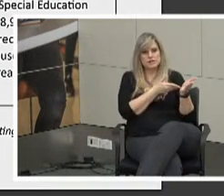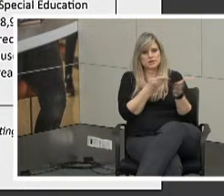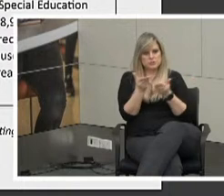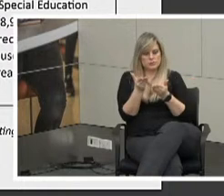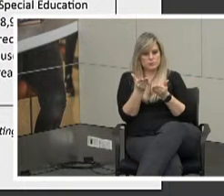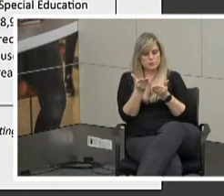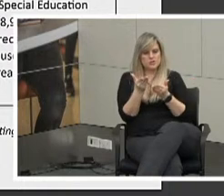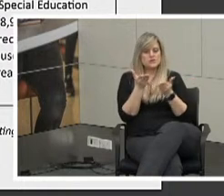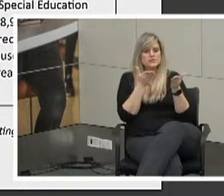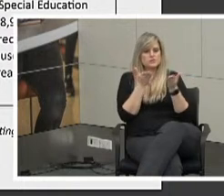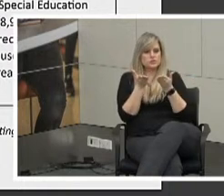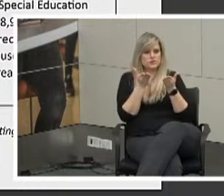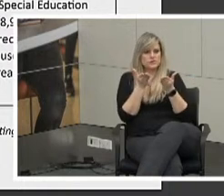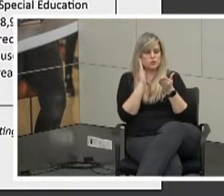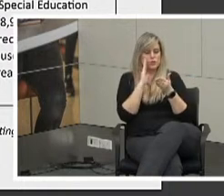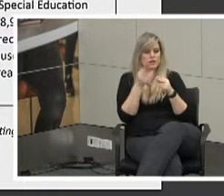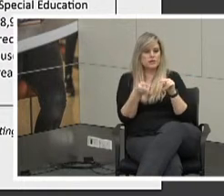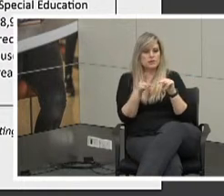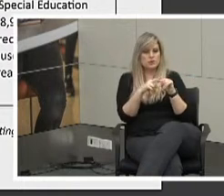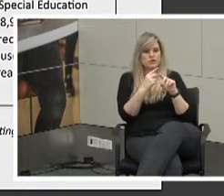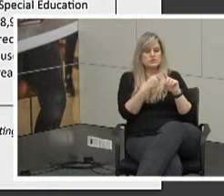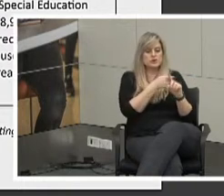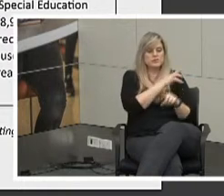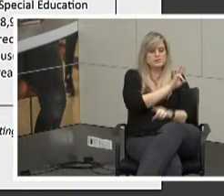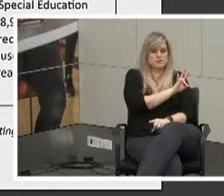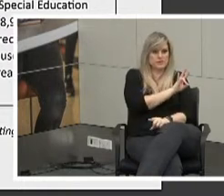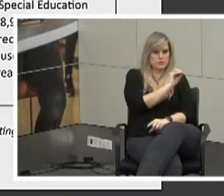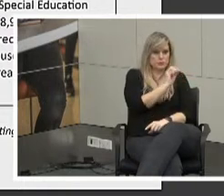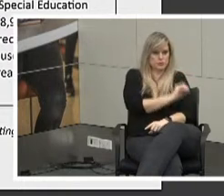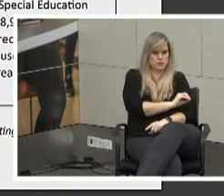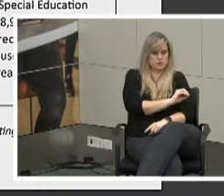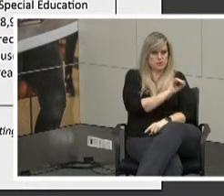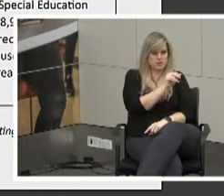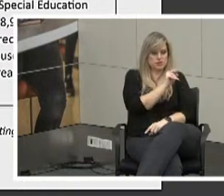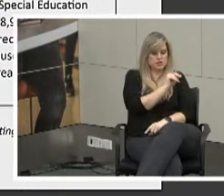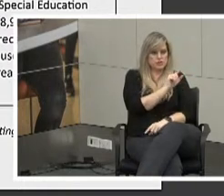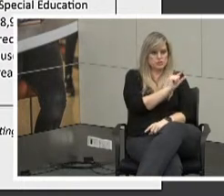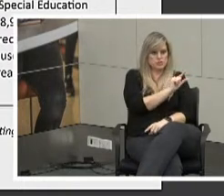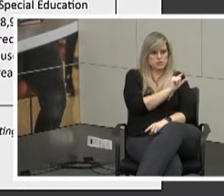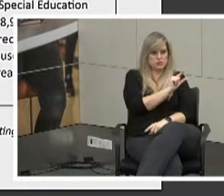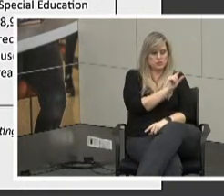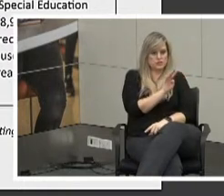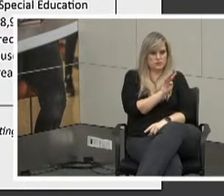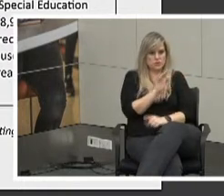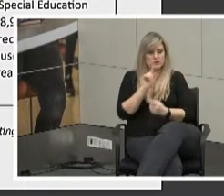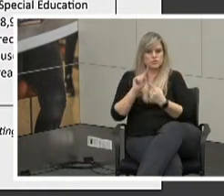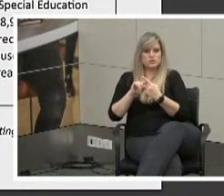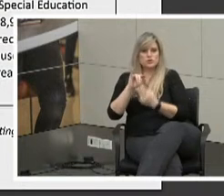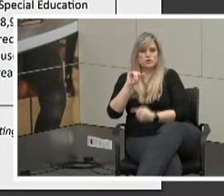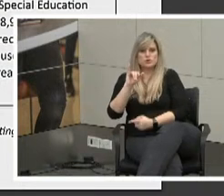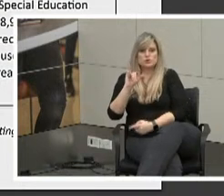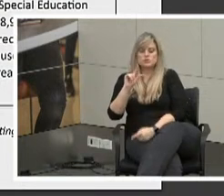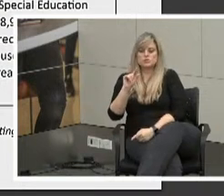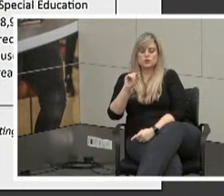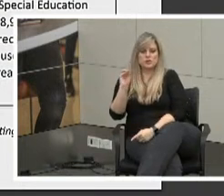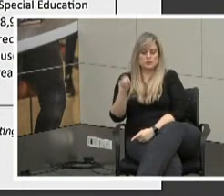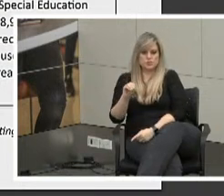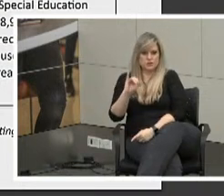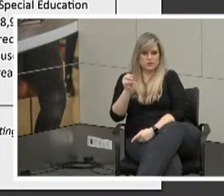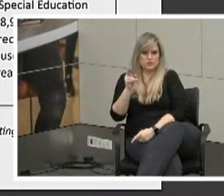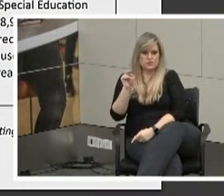services will increase from 7% in January 2024 to 20% in June of